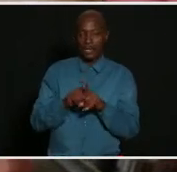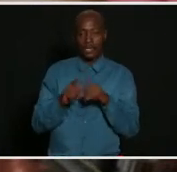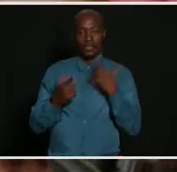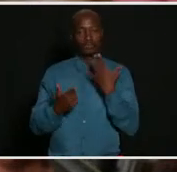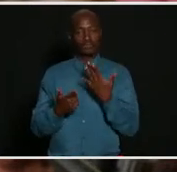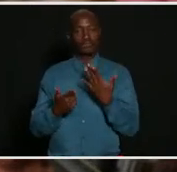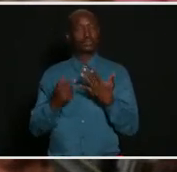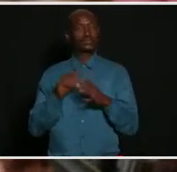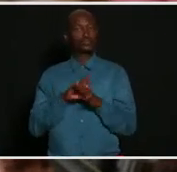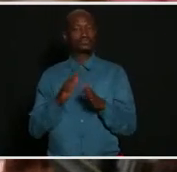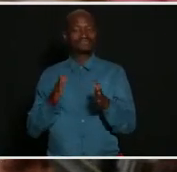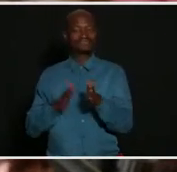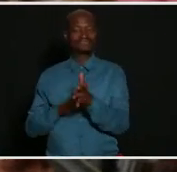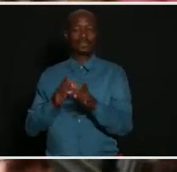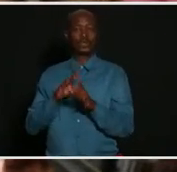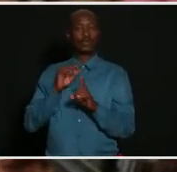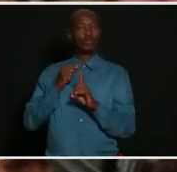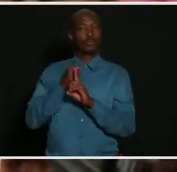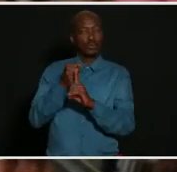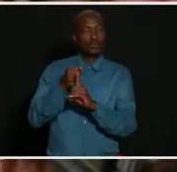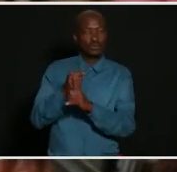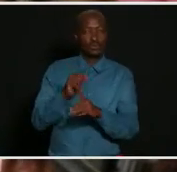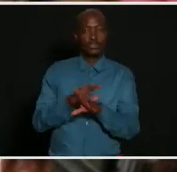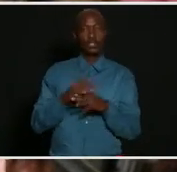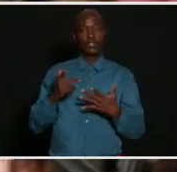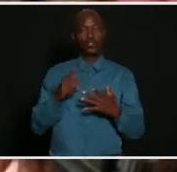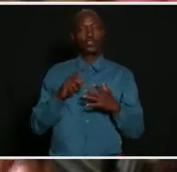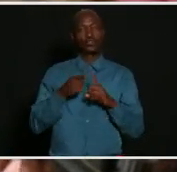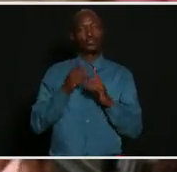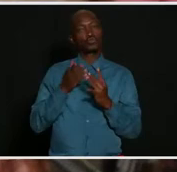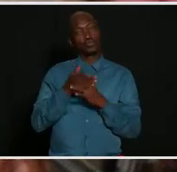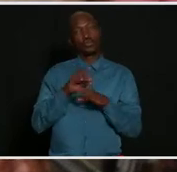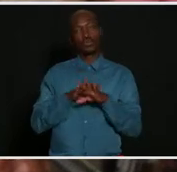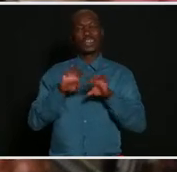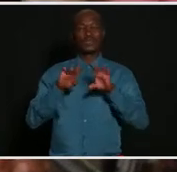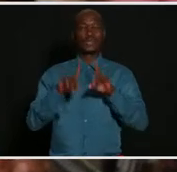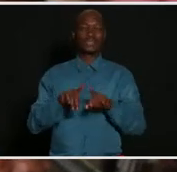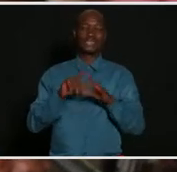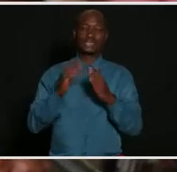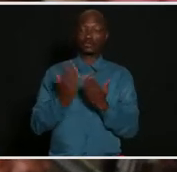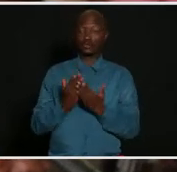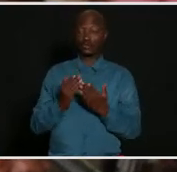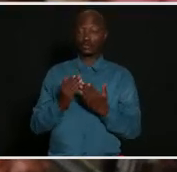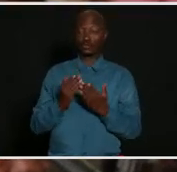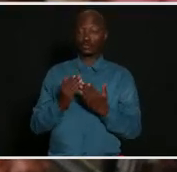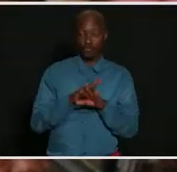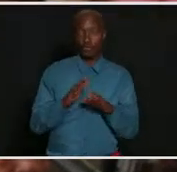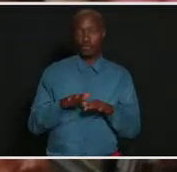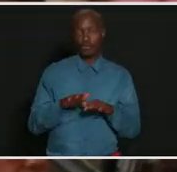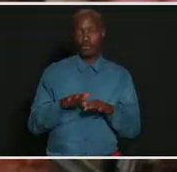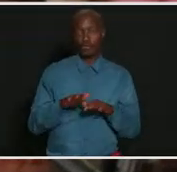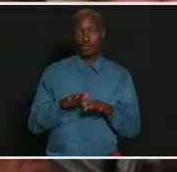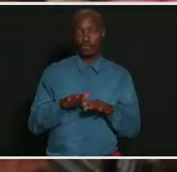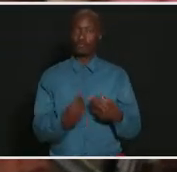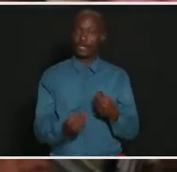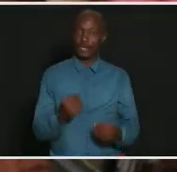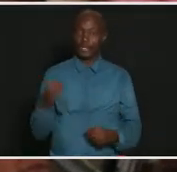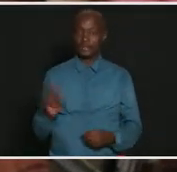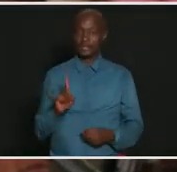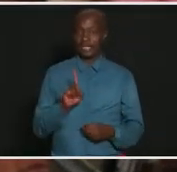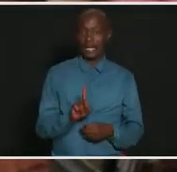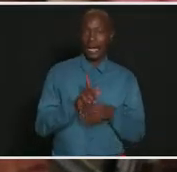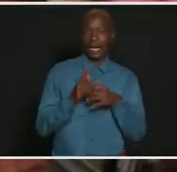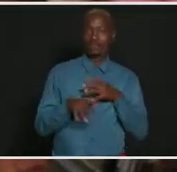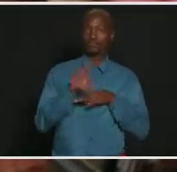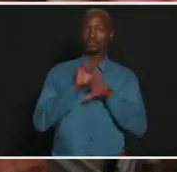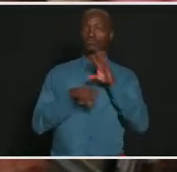conform and push agendas through curricula when we allow that schools go from being places where kids come to learn